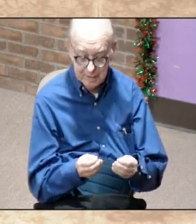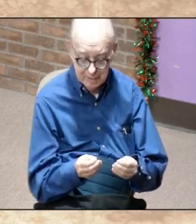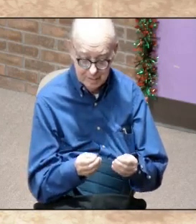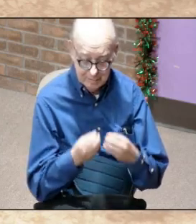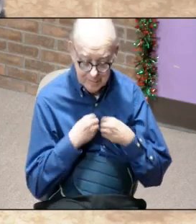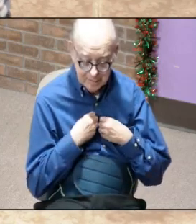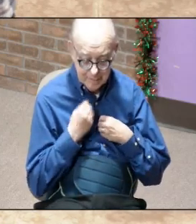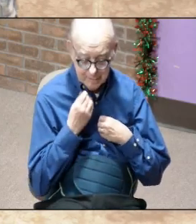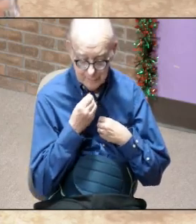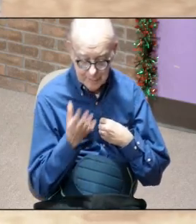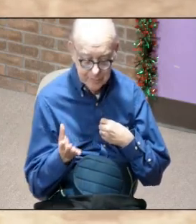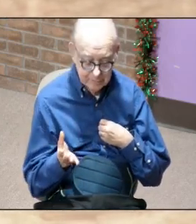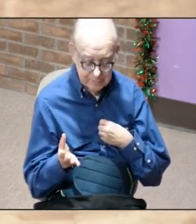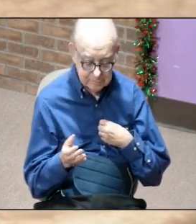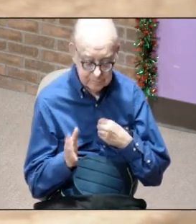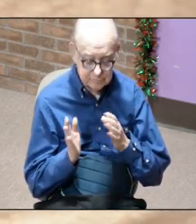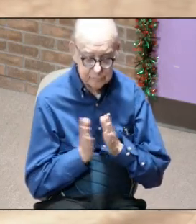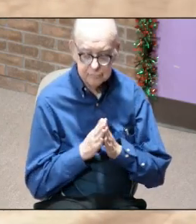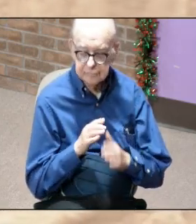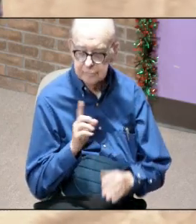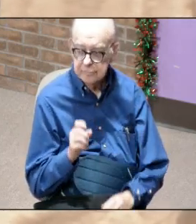So let me ask you this question.